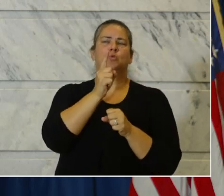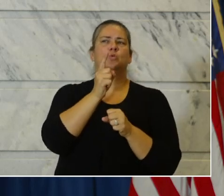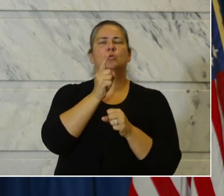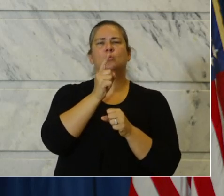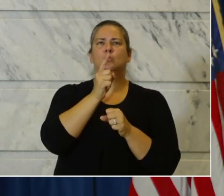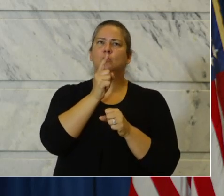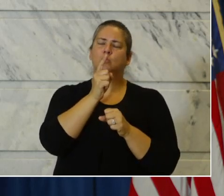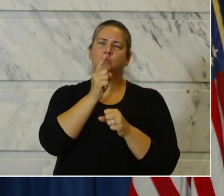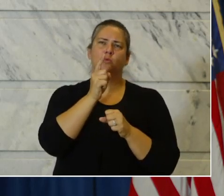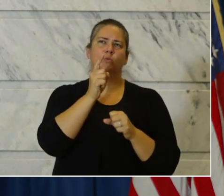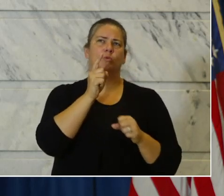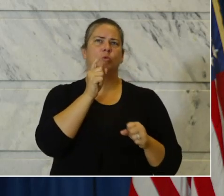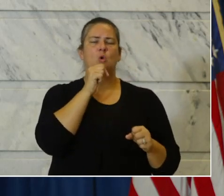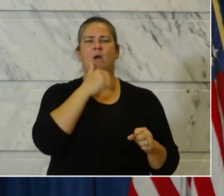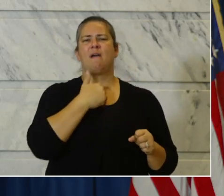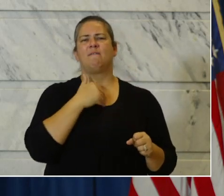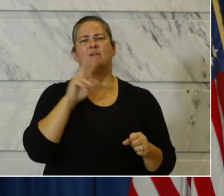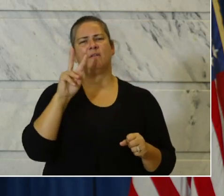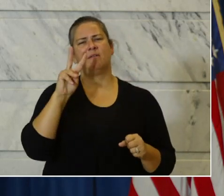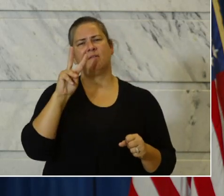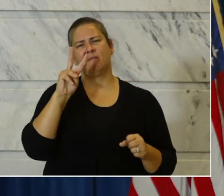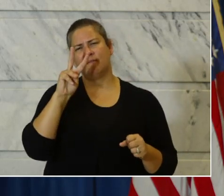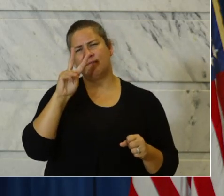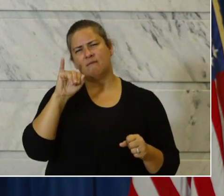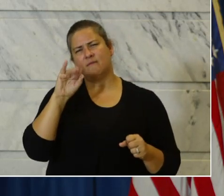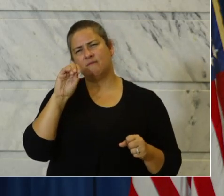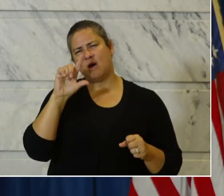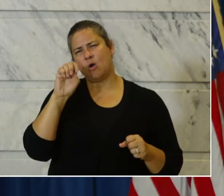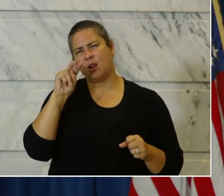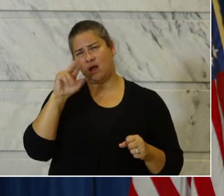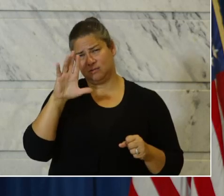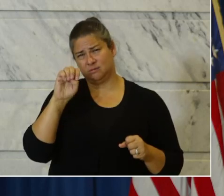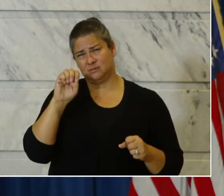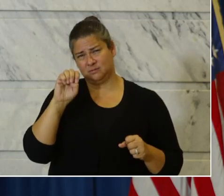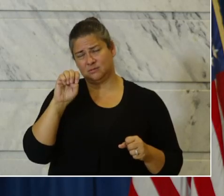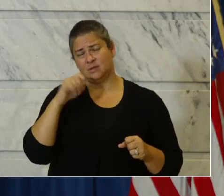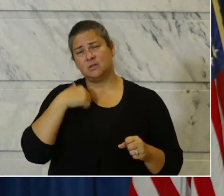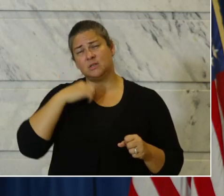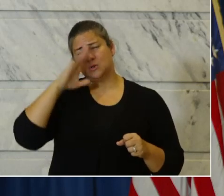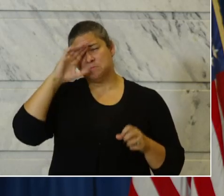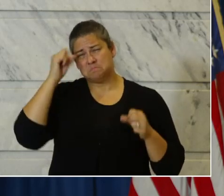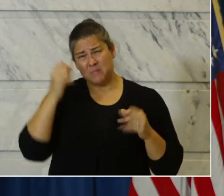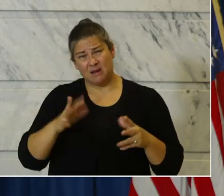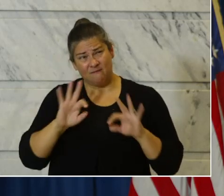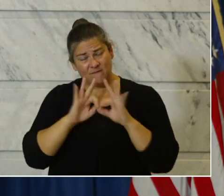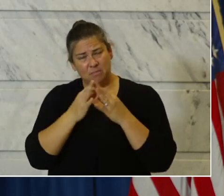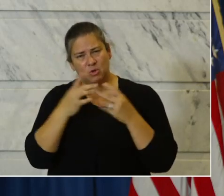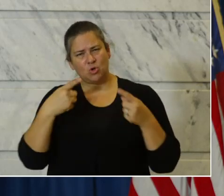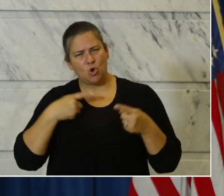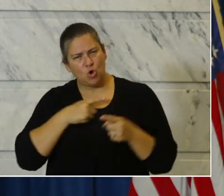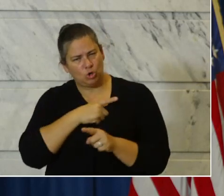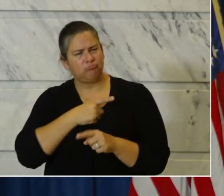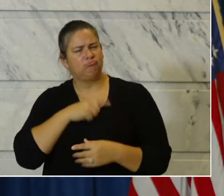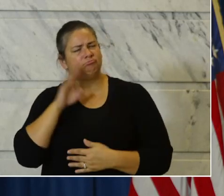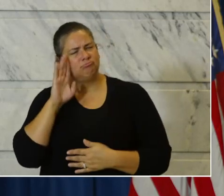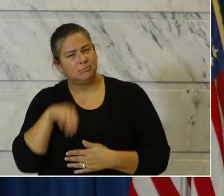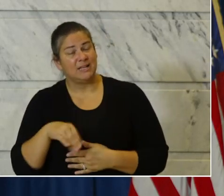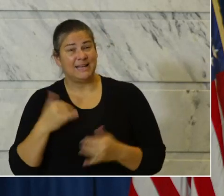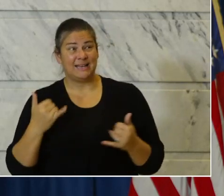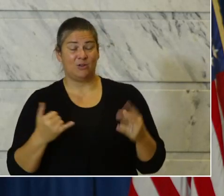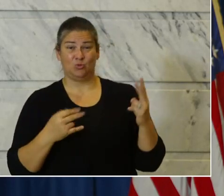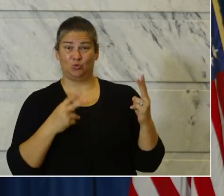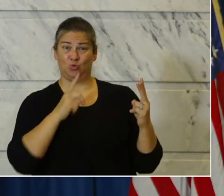violence. Again, I know that there are a lot of hurting families, and there's families of 2 law enforcement officers